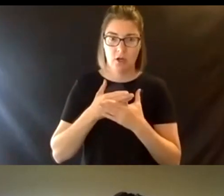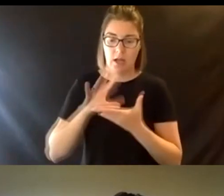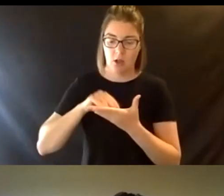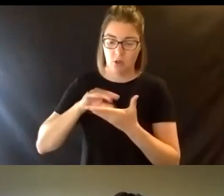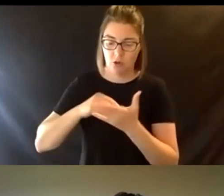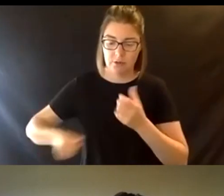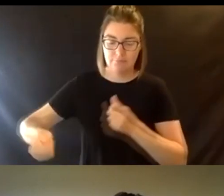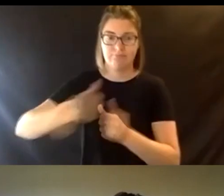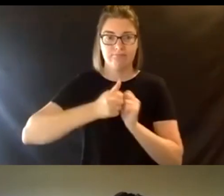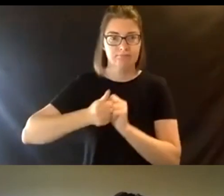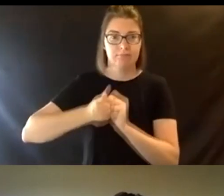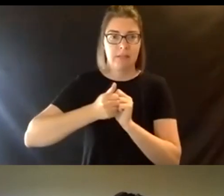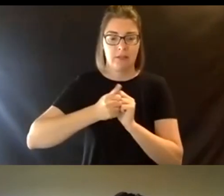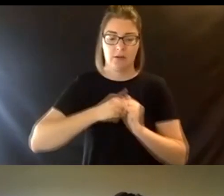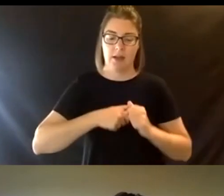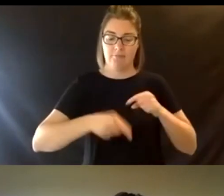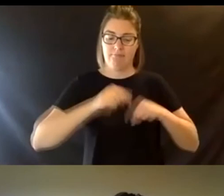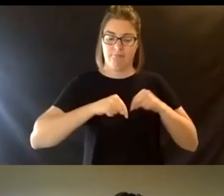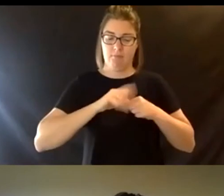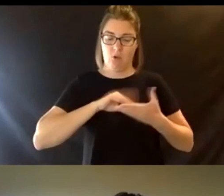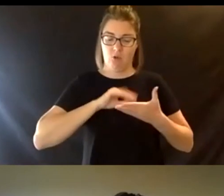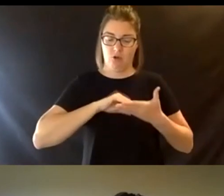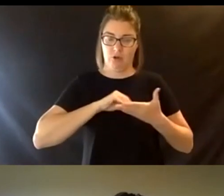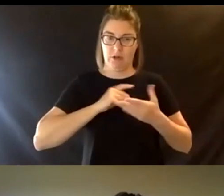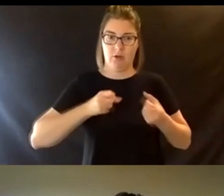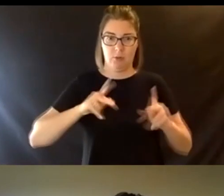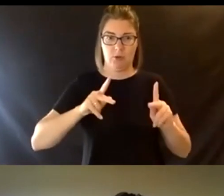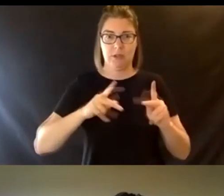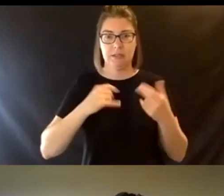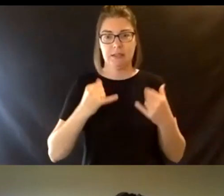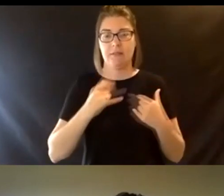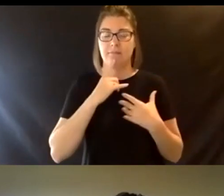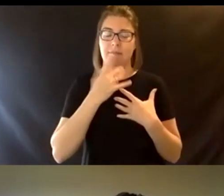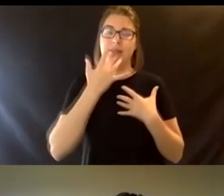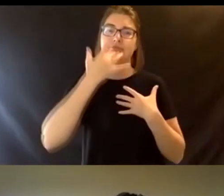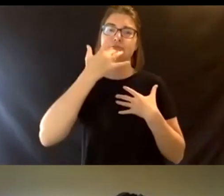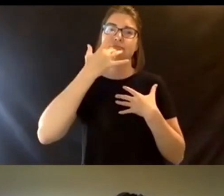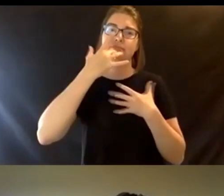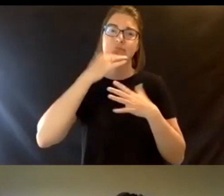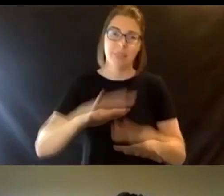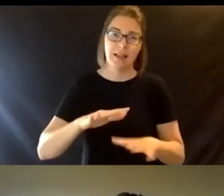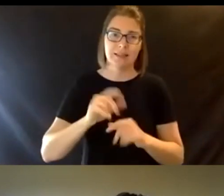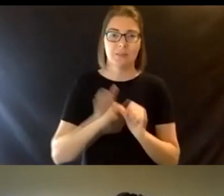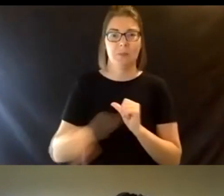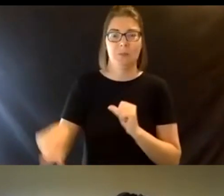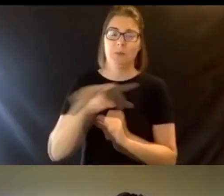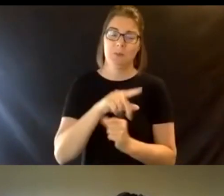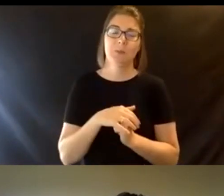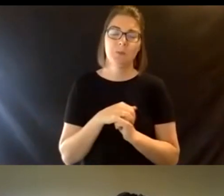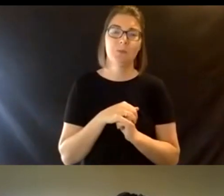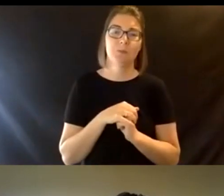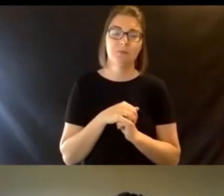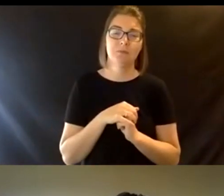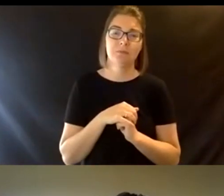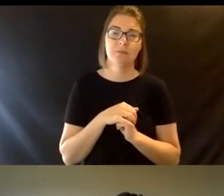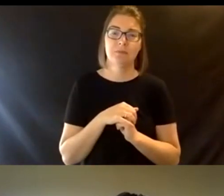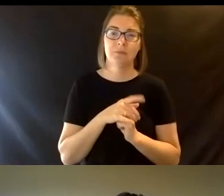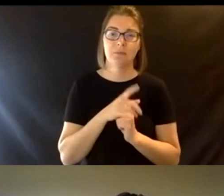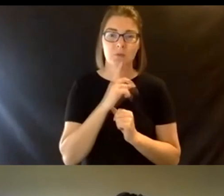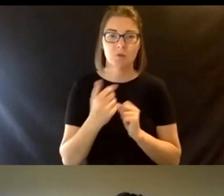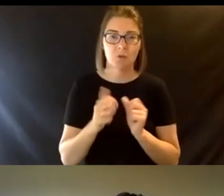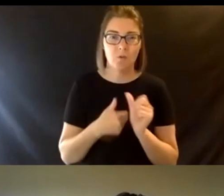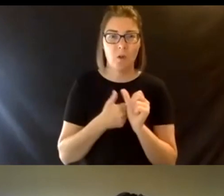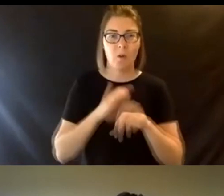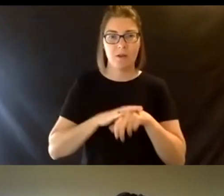and unlearning opportunity. And today we were very blessed actually to be with you, all of you. And please be sure to follow us